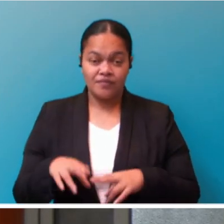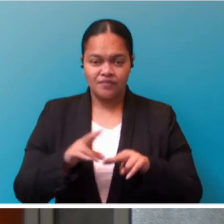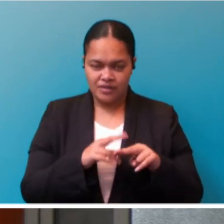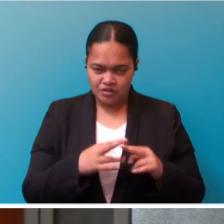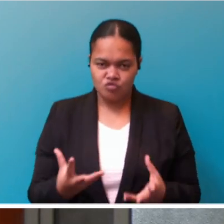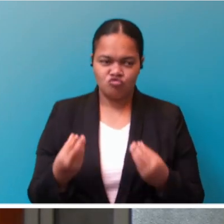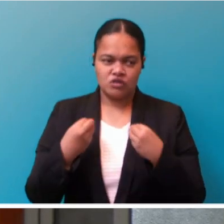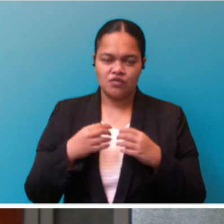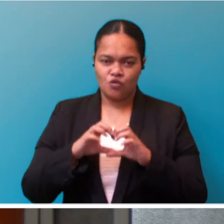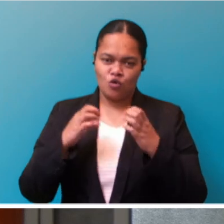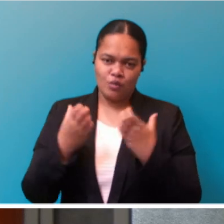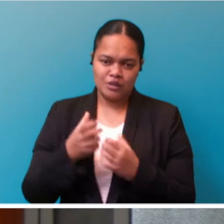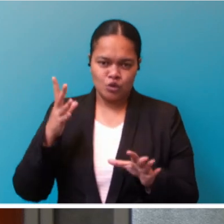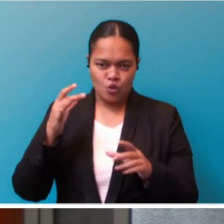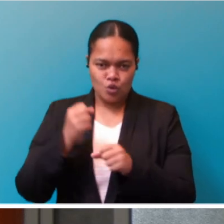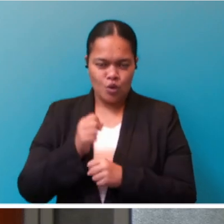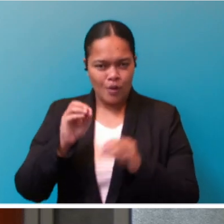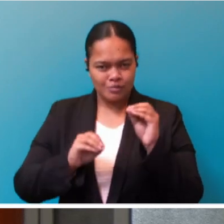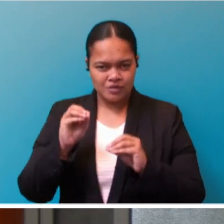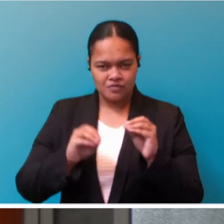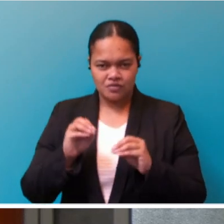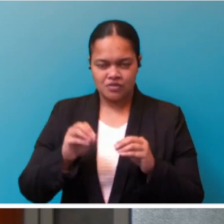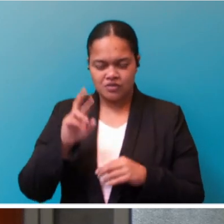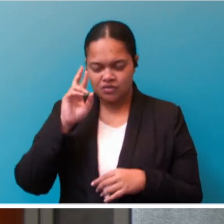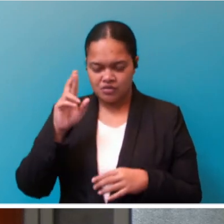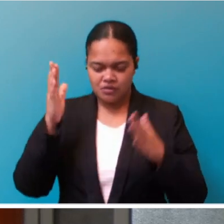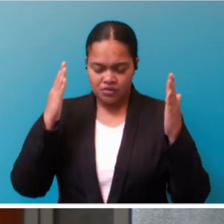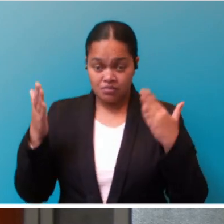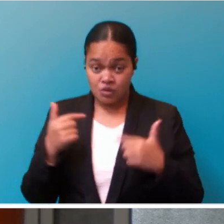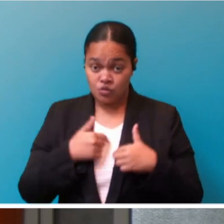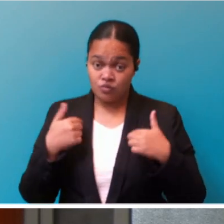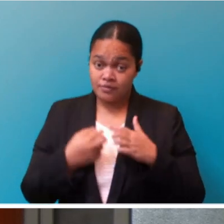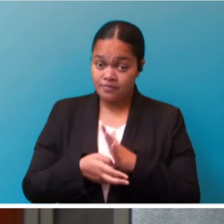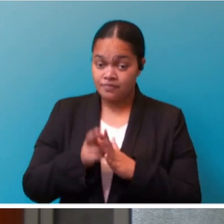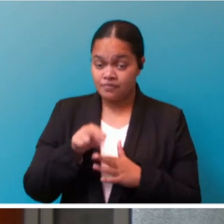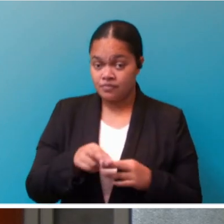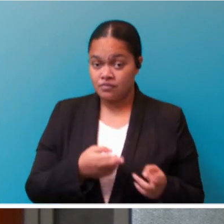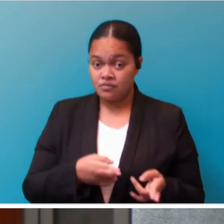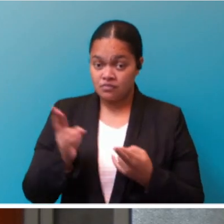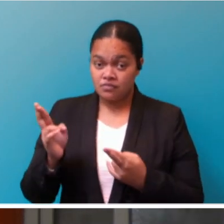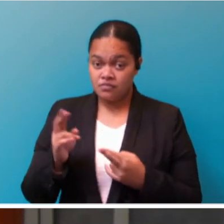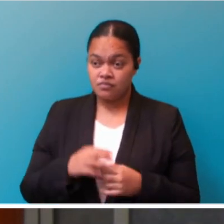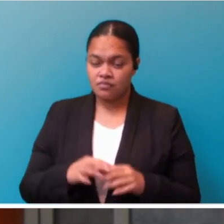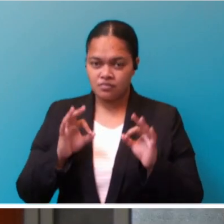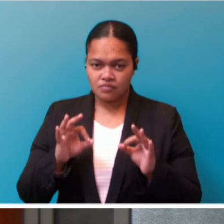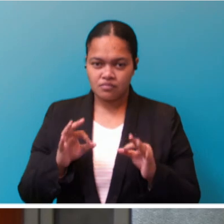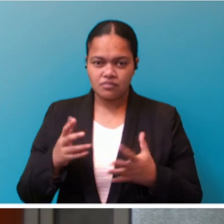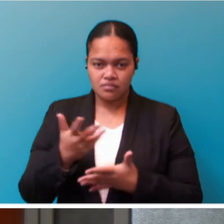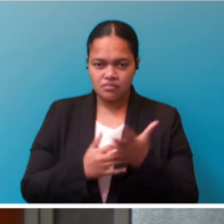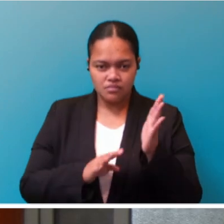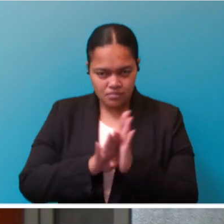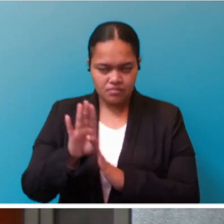Fiji will receive the committee's concluding observations, Mr. Speaker. We view this recommendation as constructive guidance for accelerating